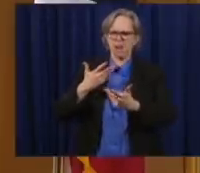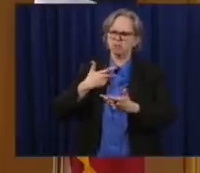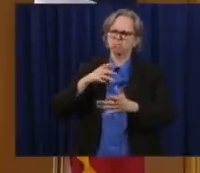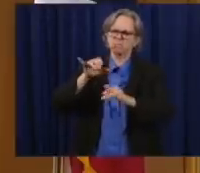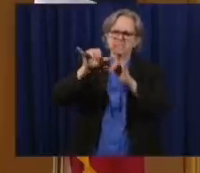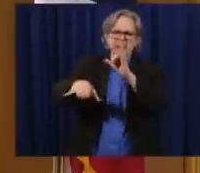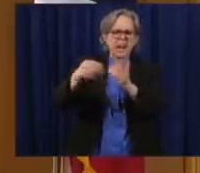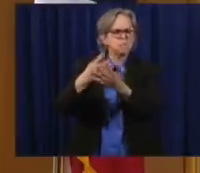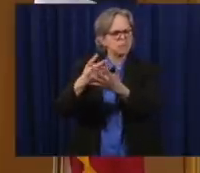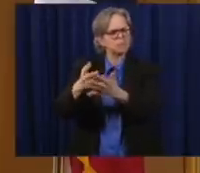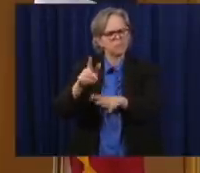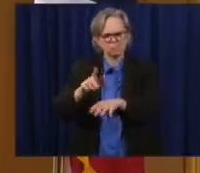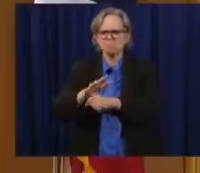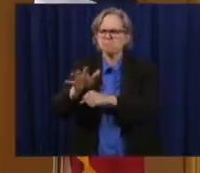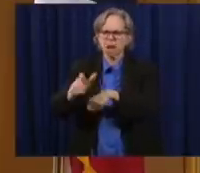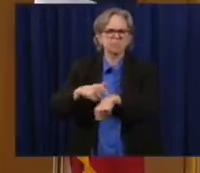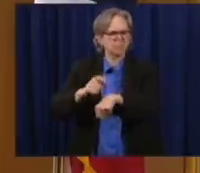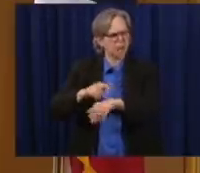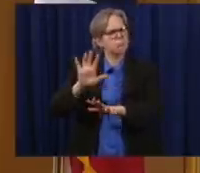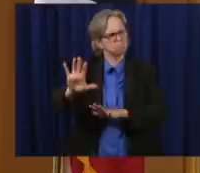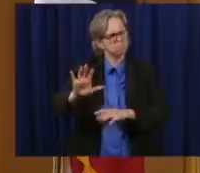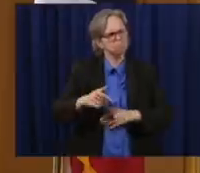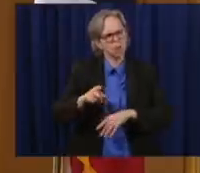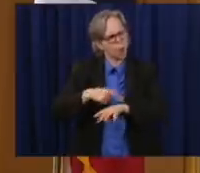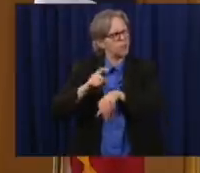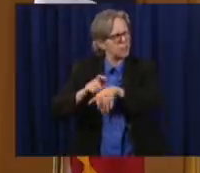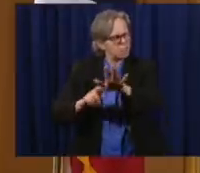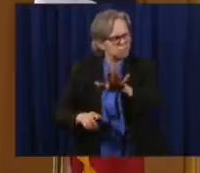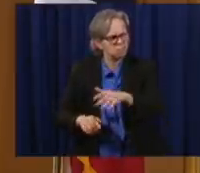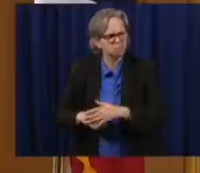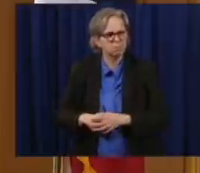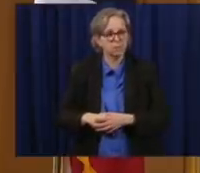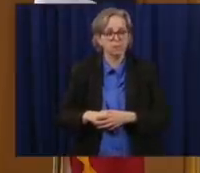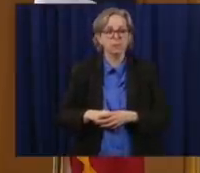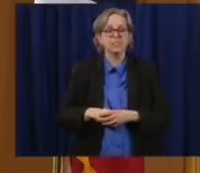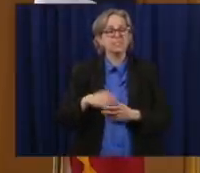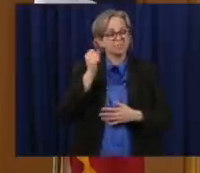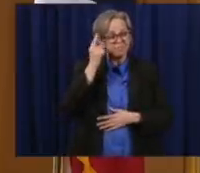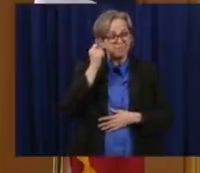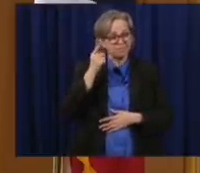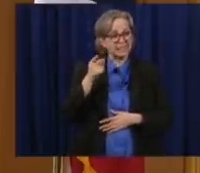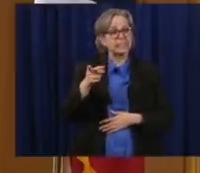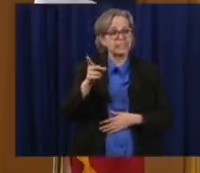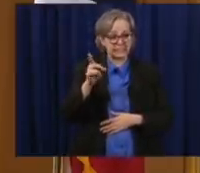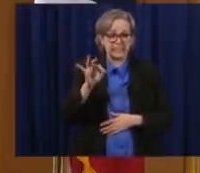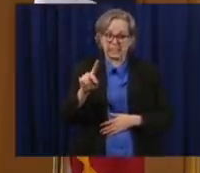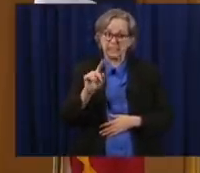for a long time. He did not commit, he committed a serious act,